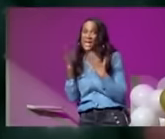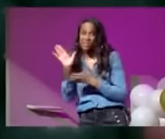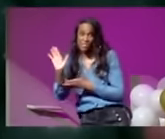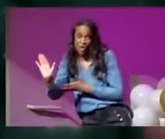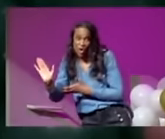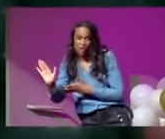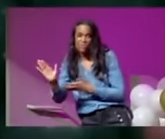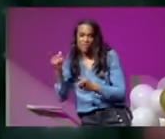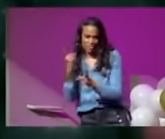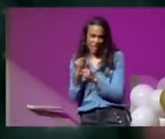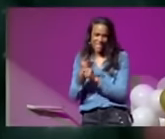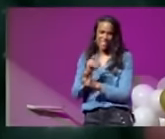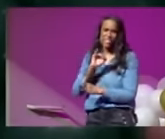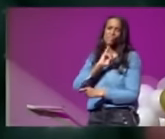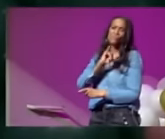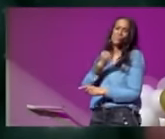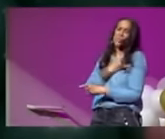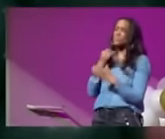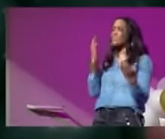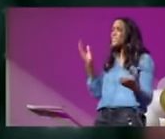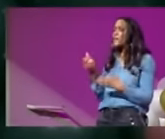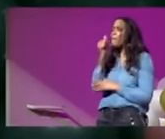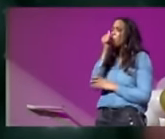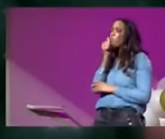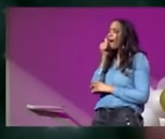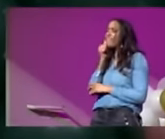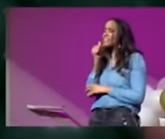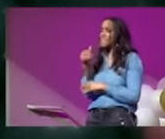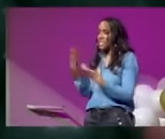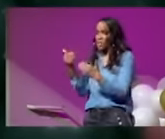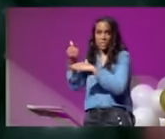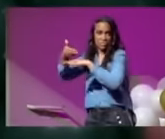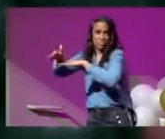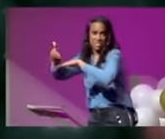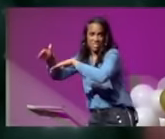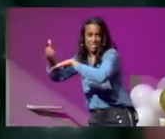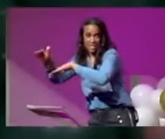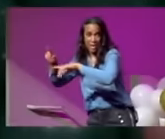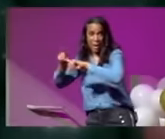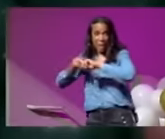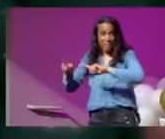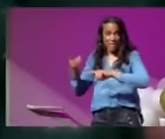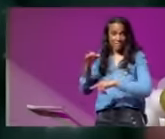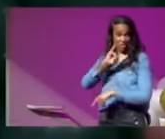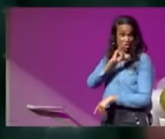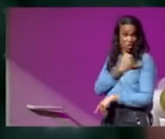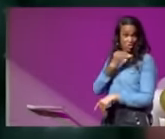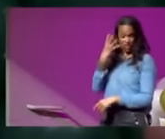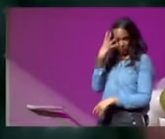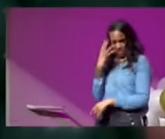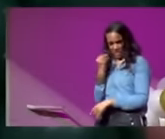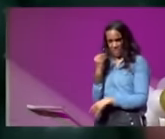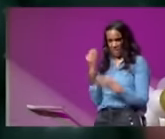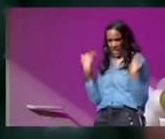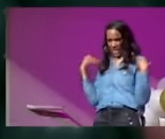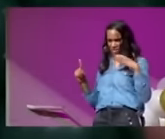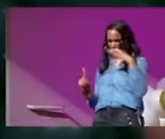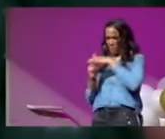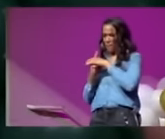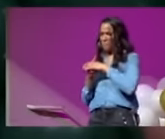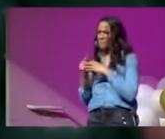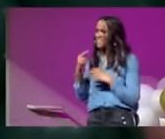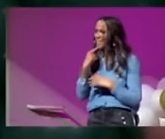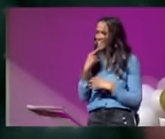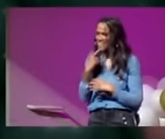because Joseph handles it privately, but here comes an angel of the Lord saying, no, don't do that,